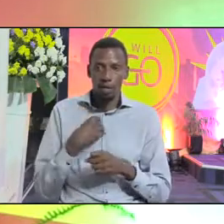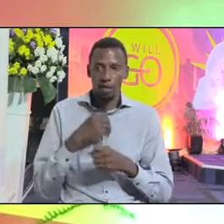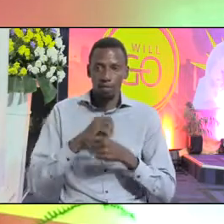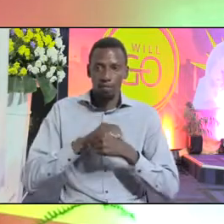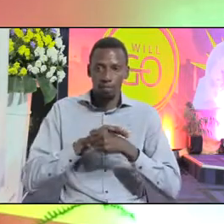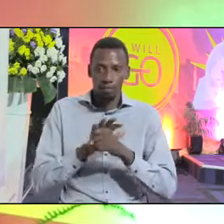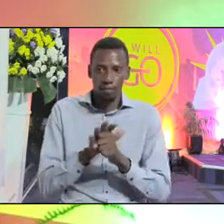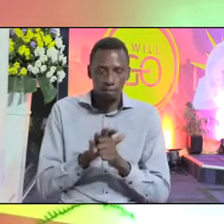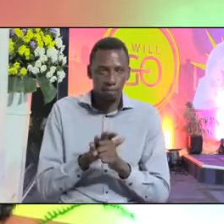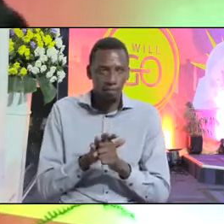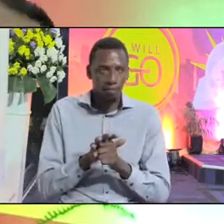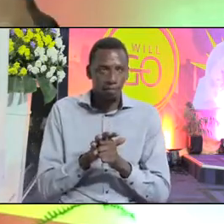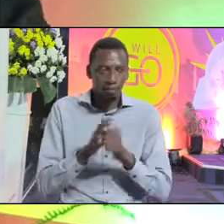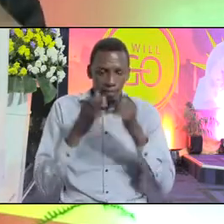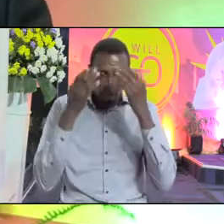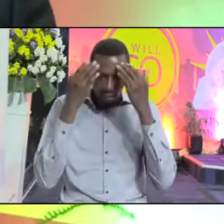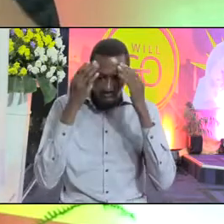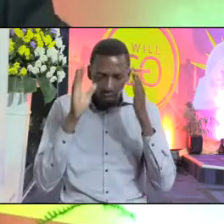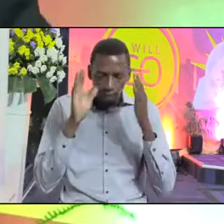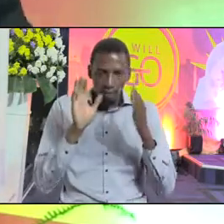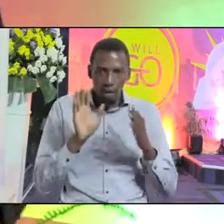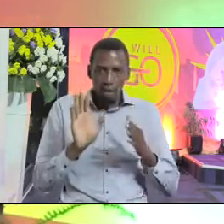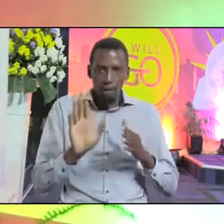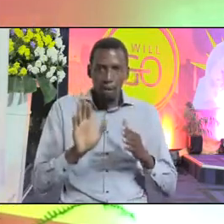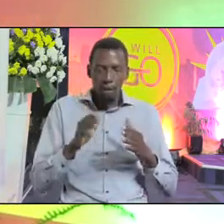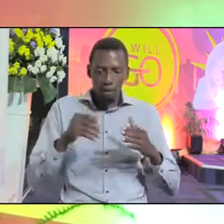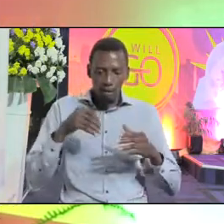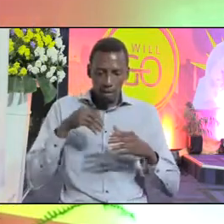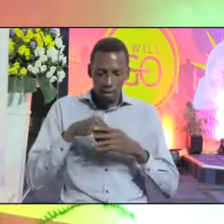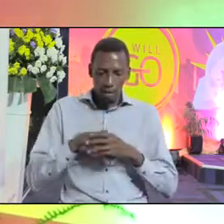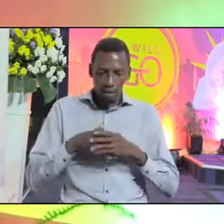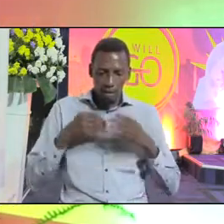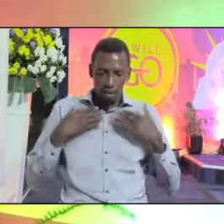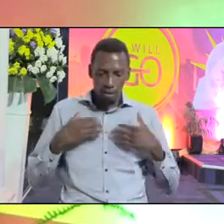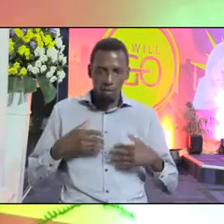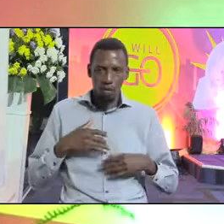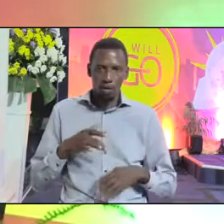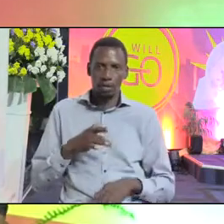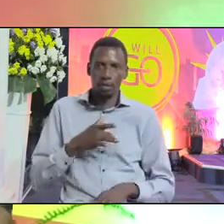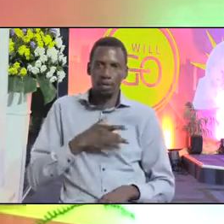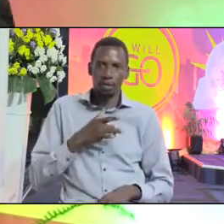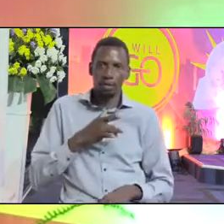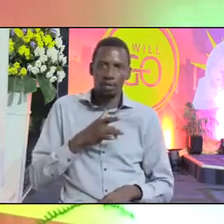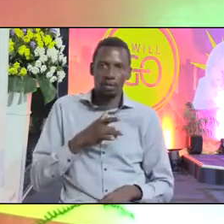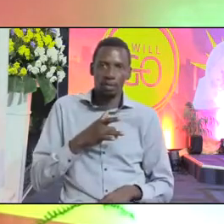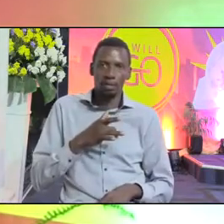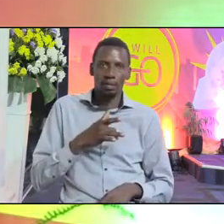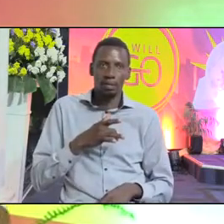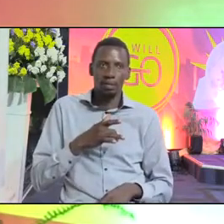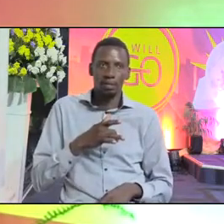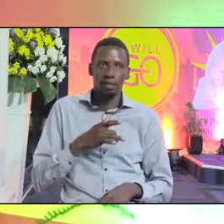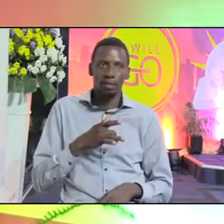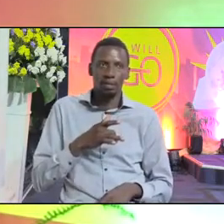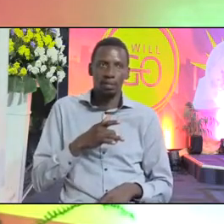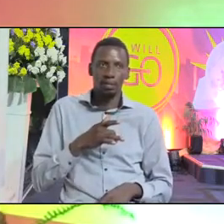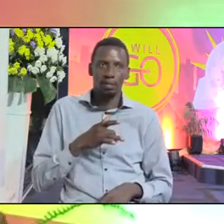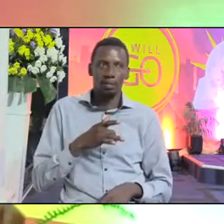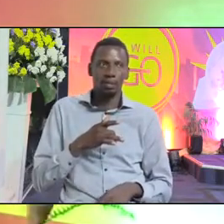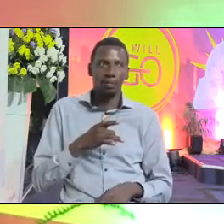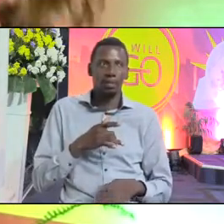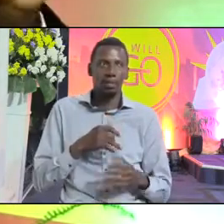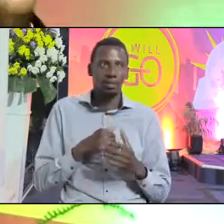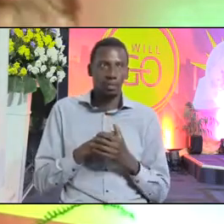that parts of her internal system was affected. And to this day, she is still very